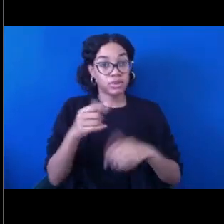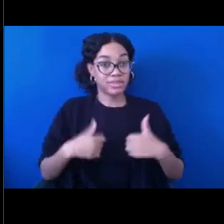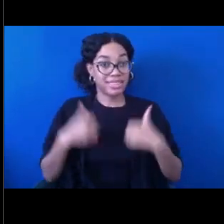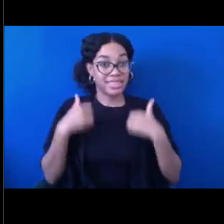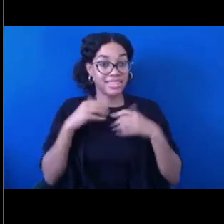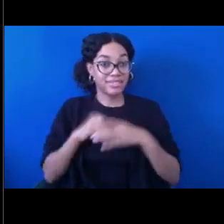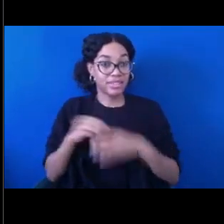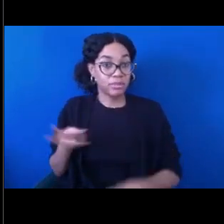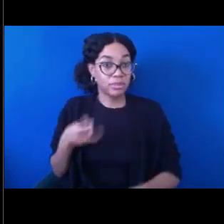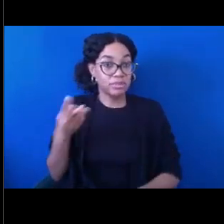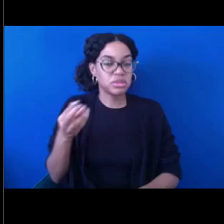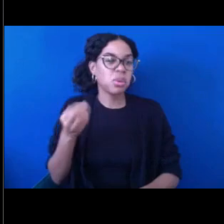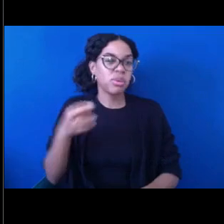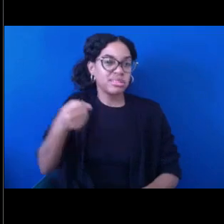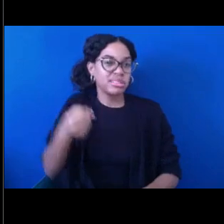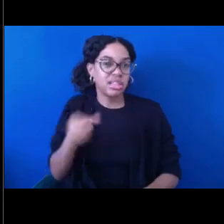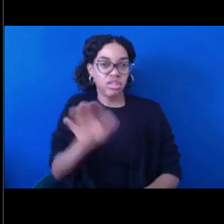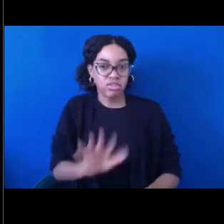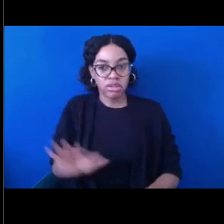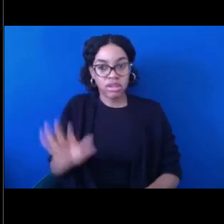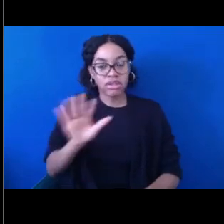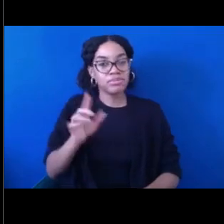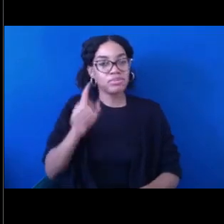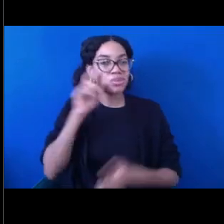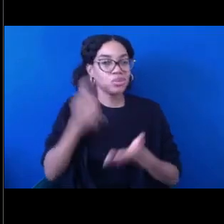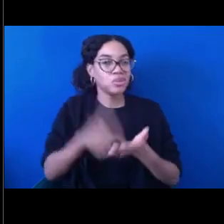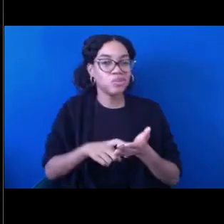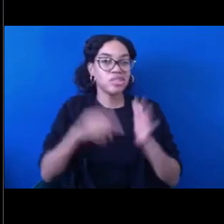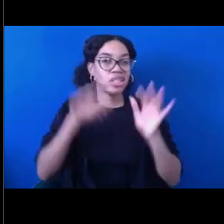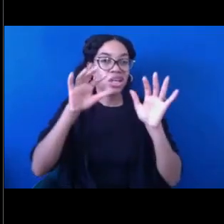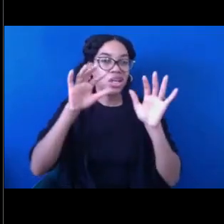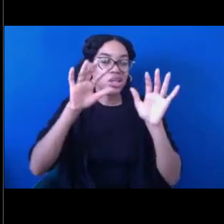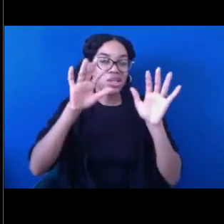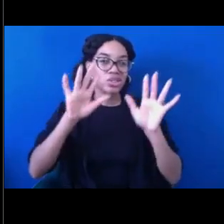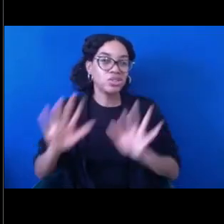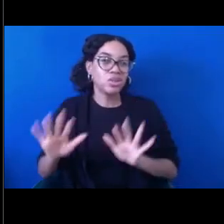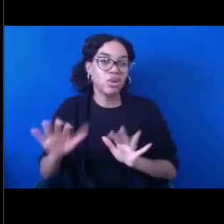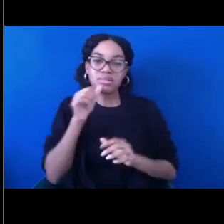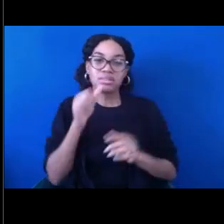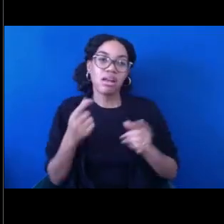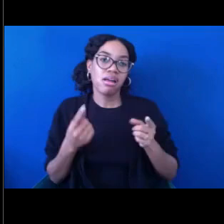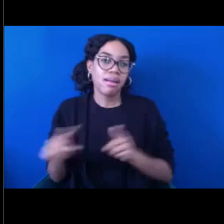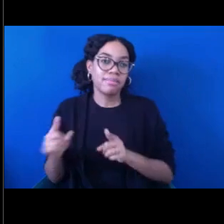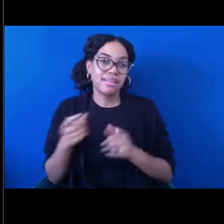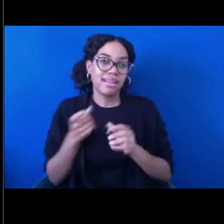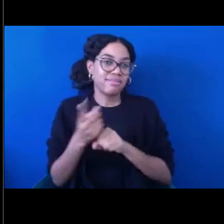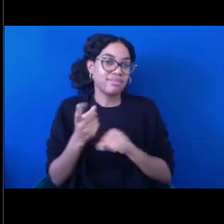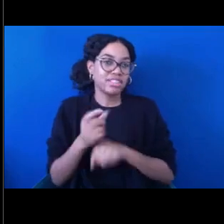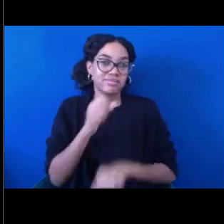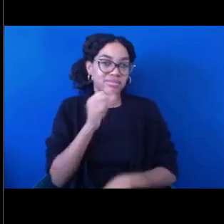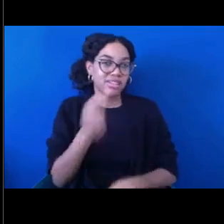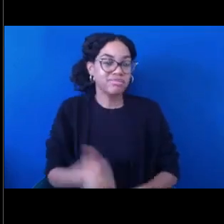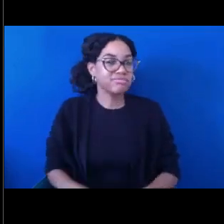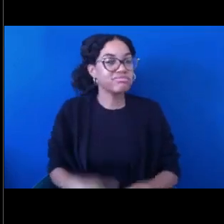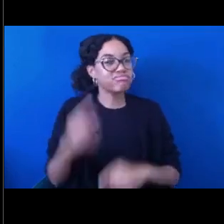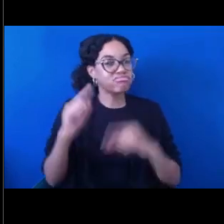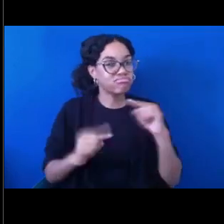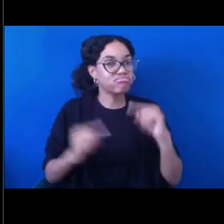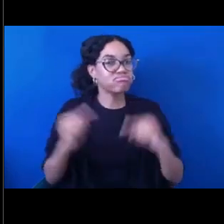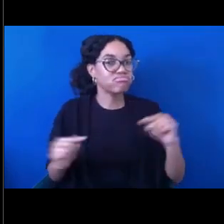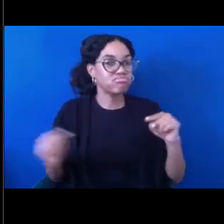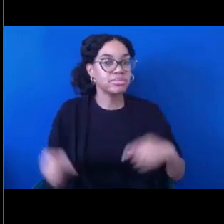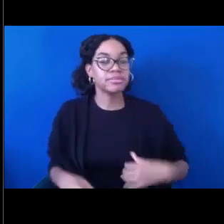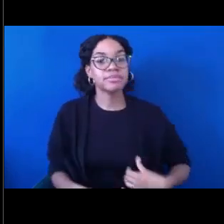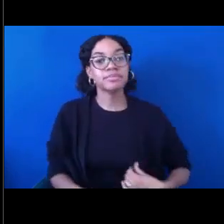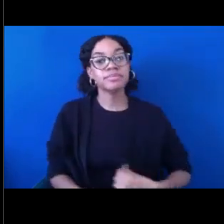down south in general, you know that snow is not an every year thing. But if we are to get snow this